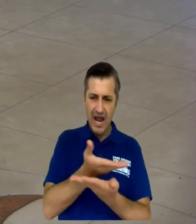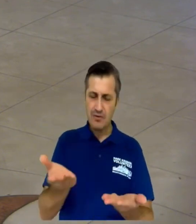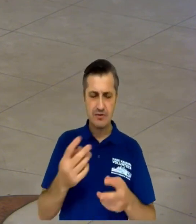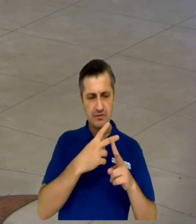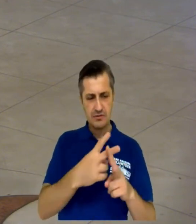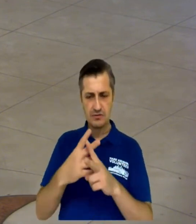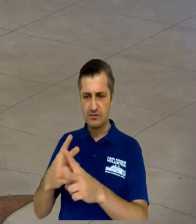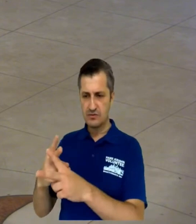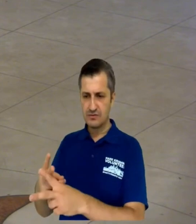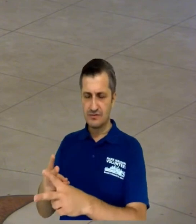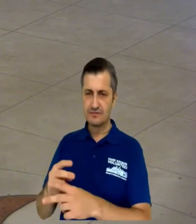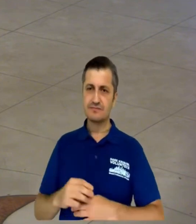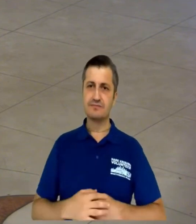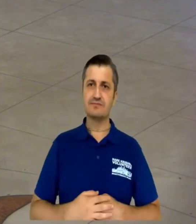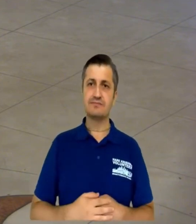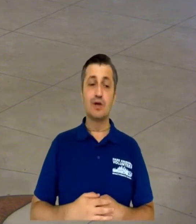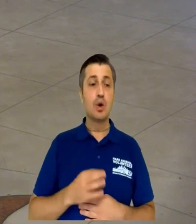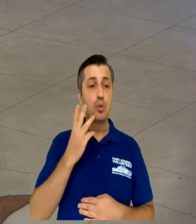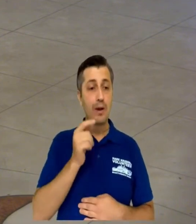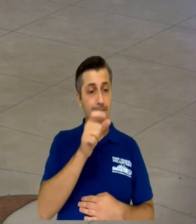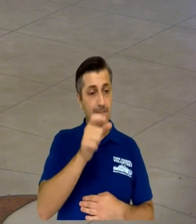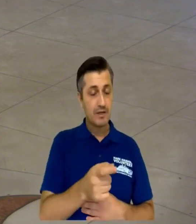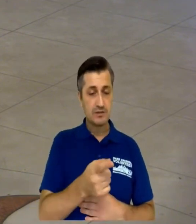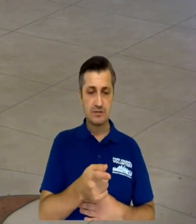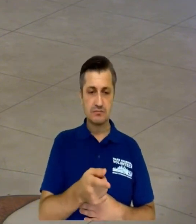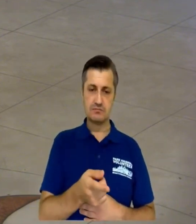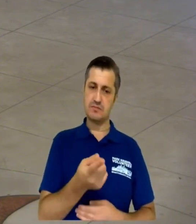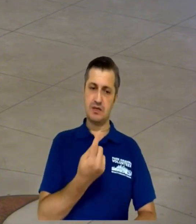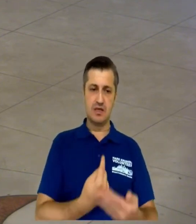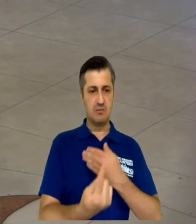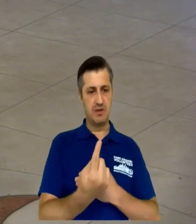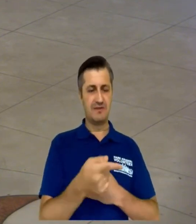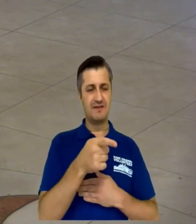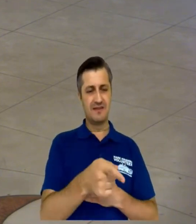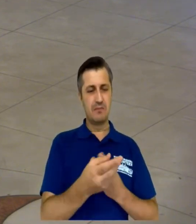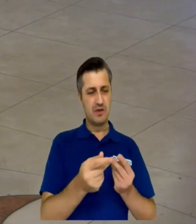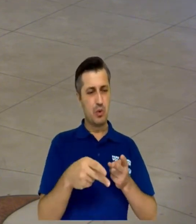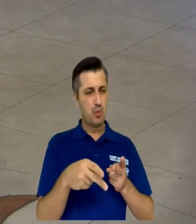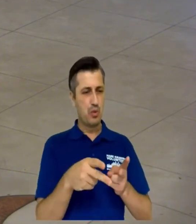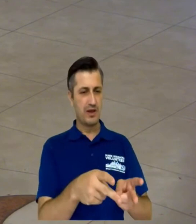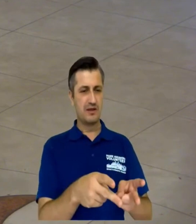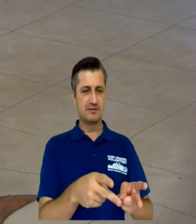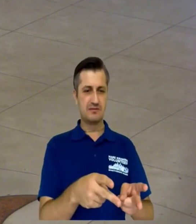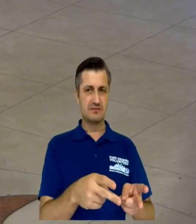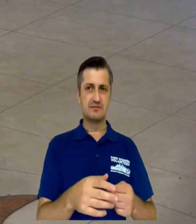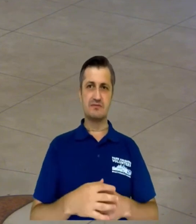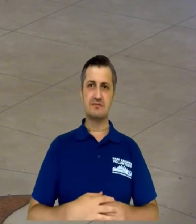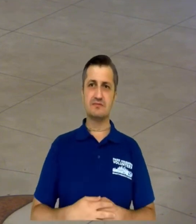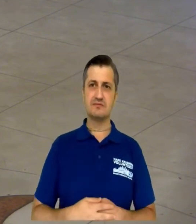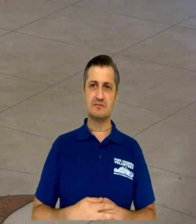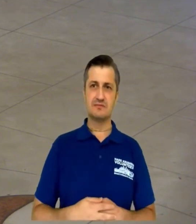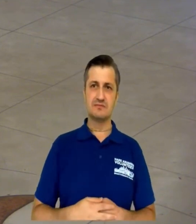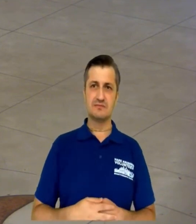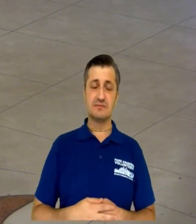the position of independence. This is the workings of material nature, and material nature works under the directions of